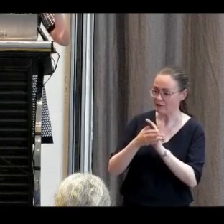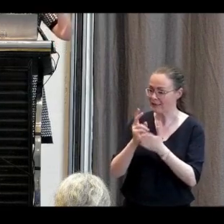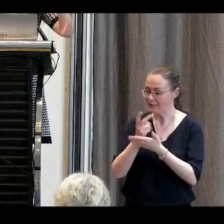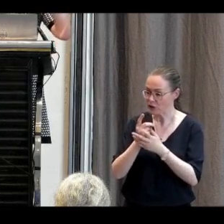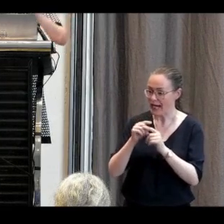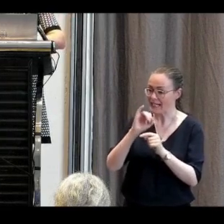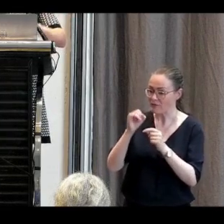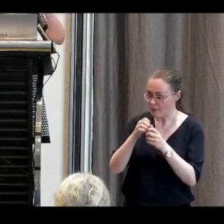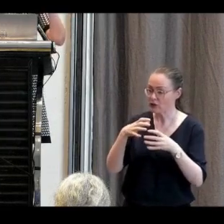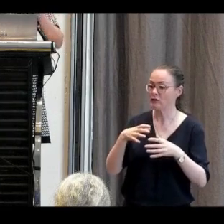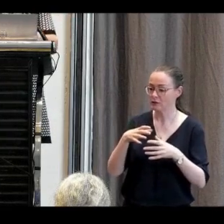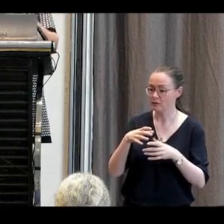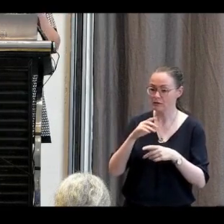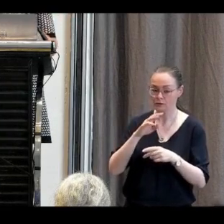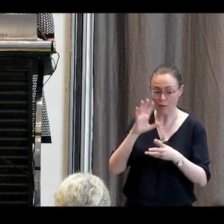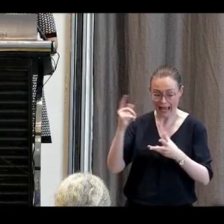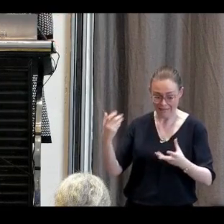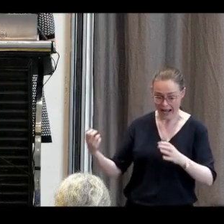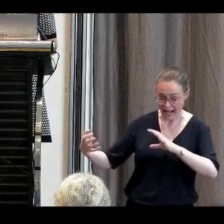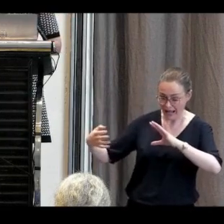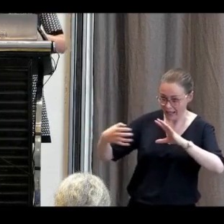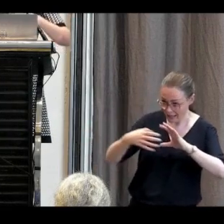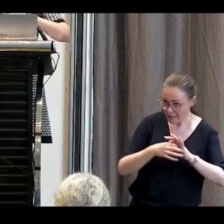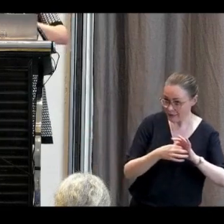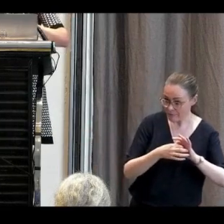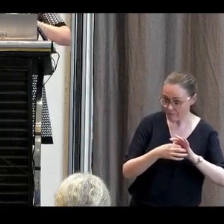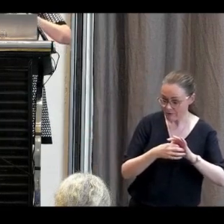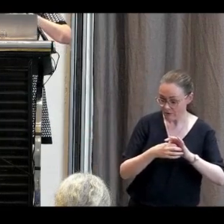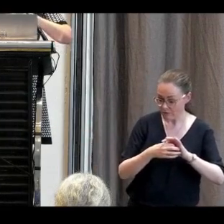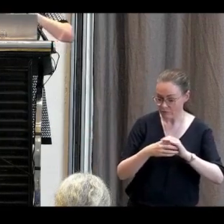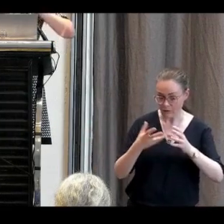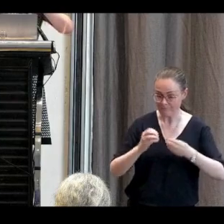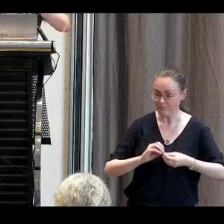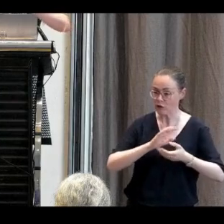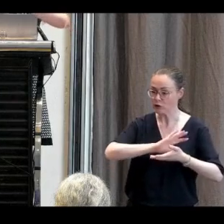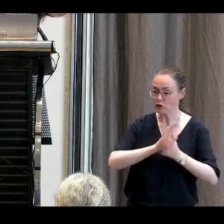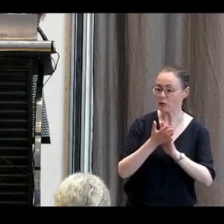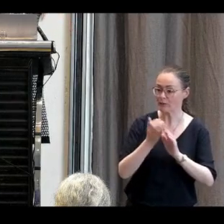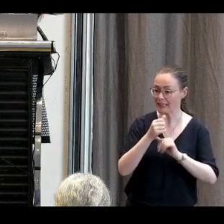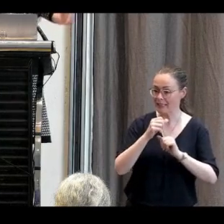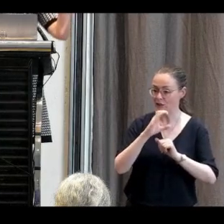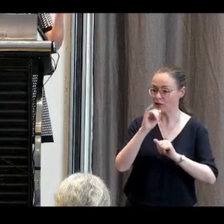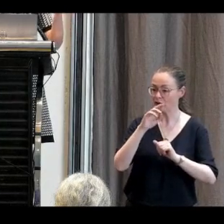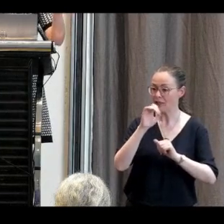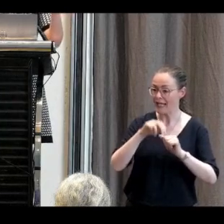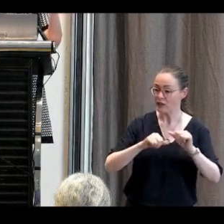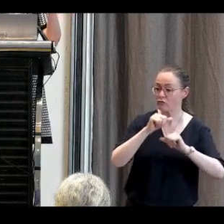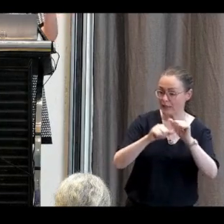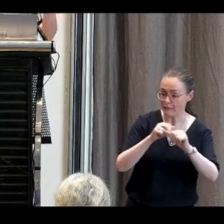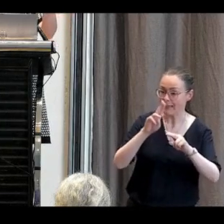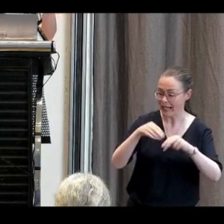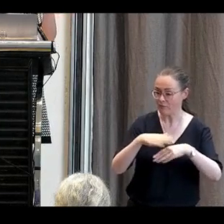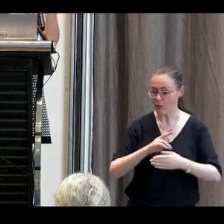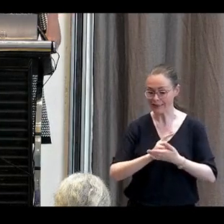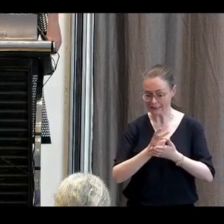inflammation. So there is this correlation between generating disruption in circadian rhythms leading to more